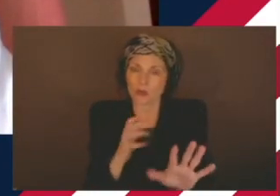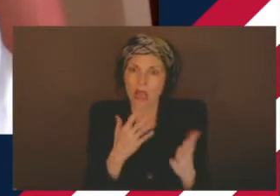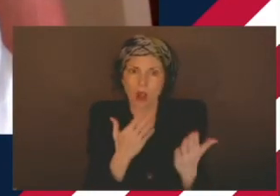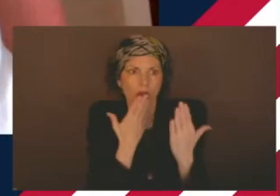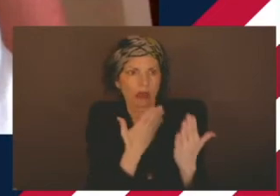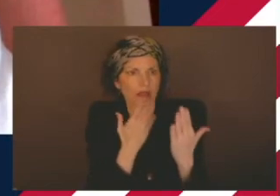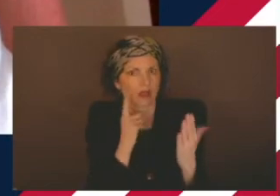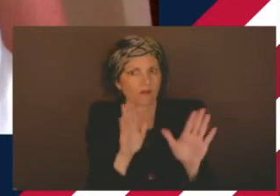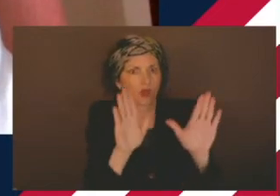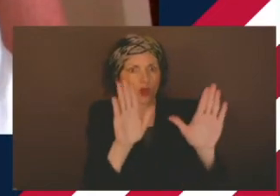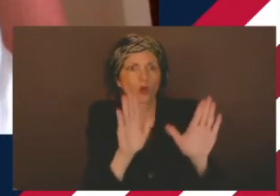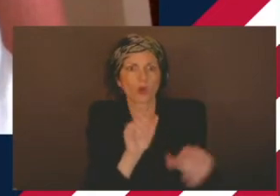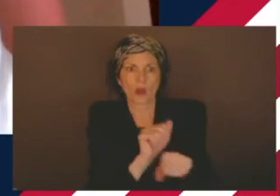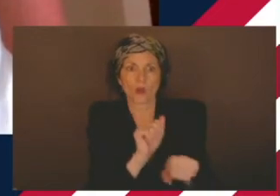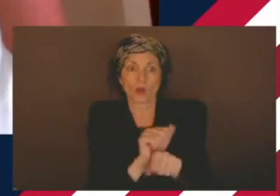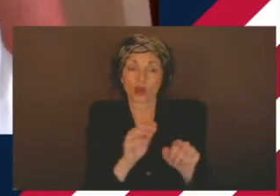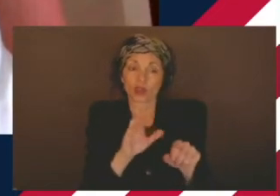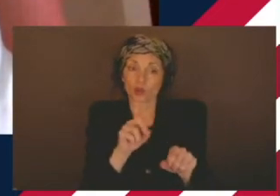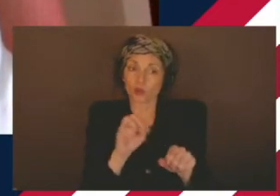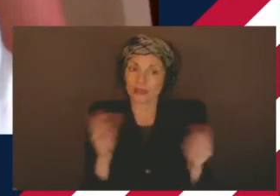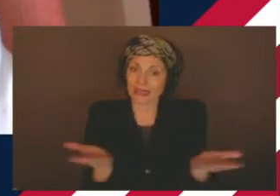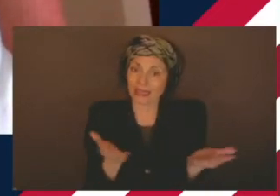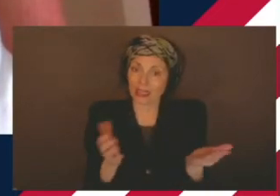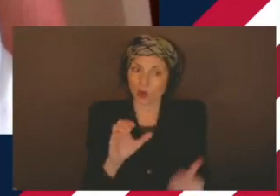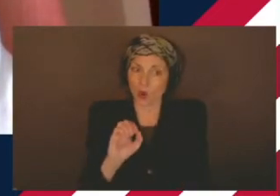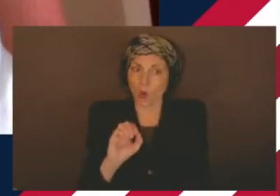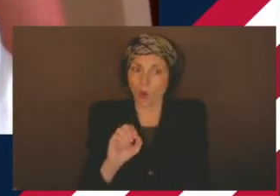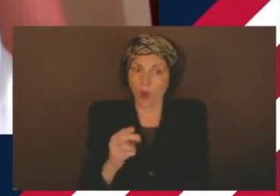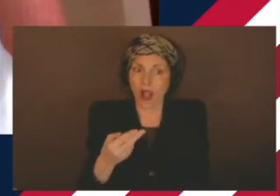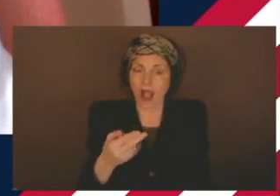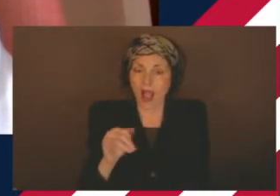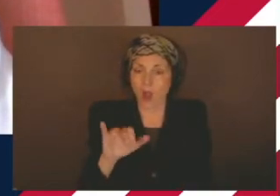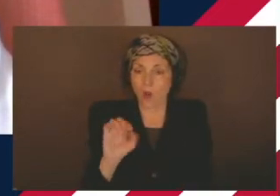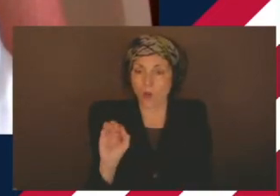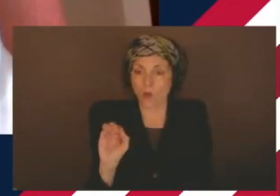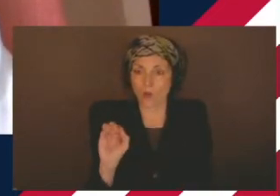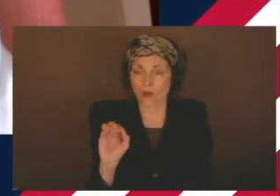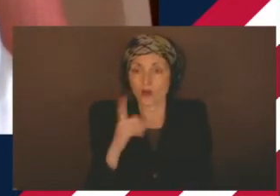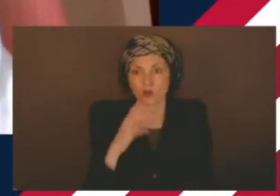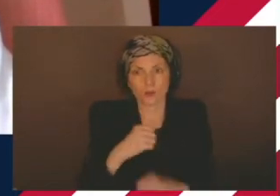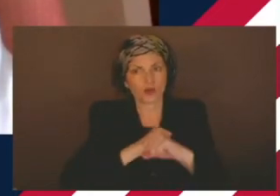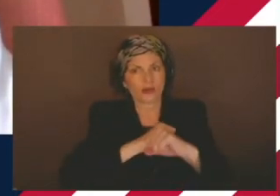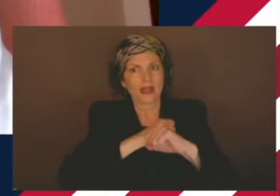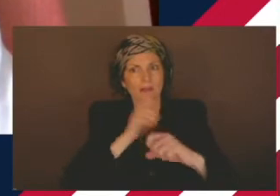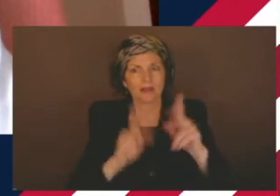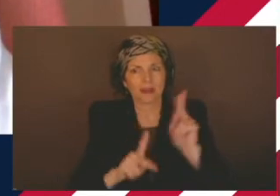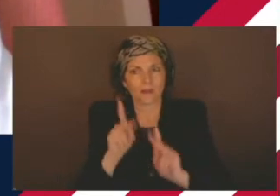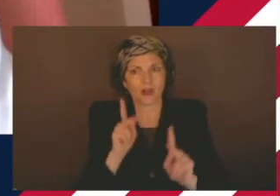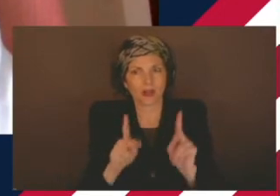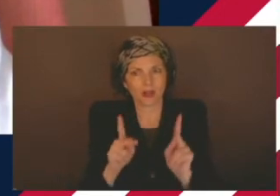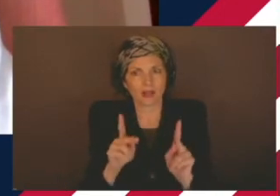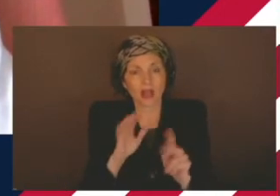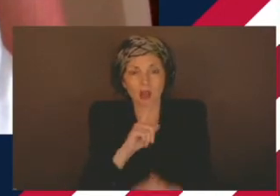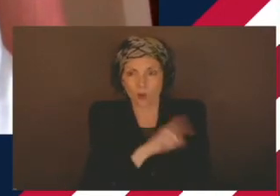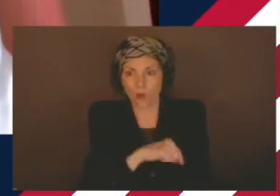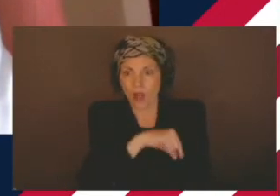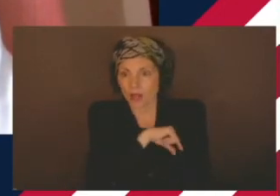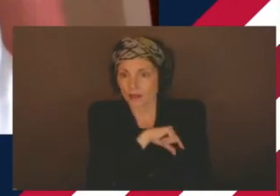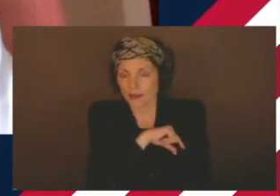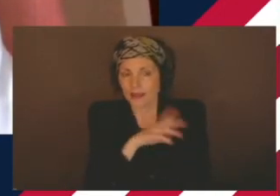in the great state of Ohio to protect Ohioans from predatory lenders and ensure access to quality credit and equal